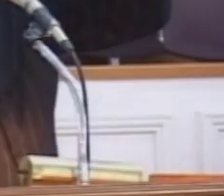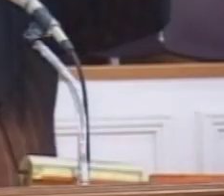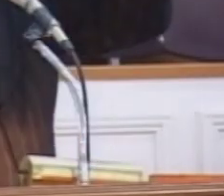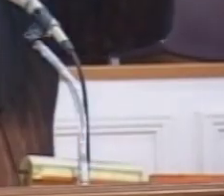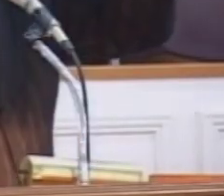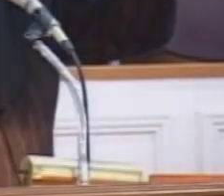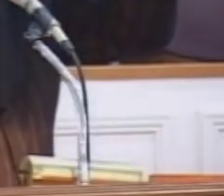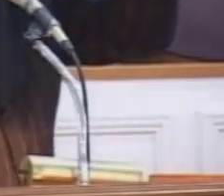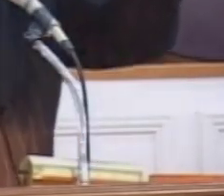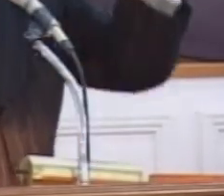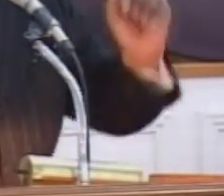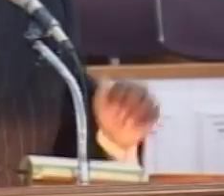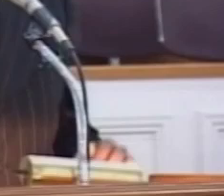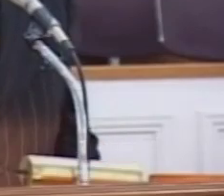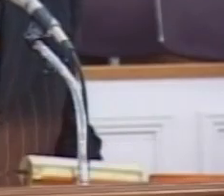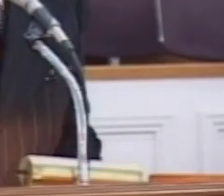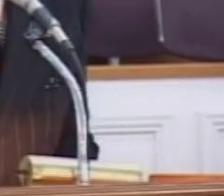for